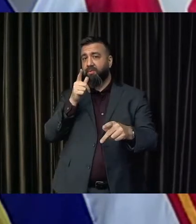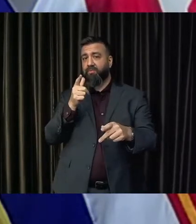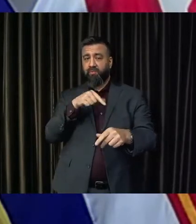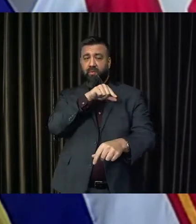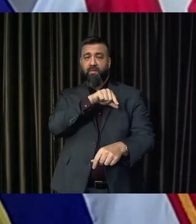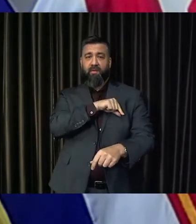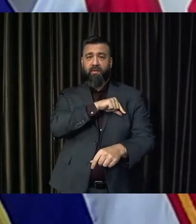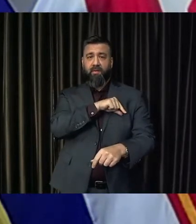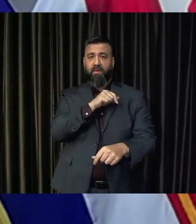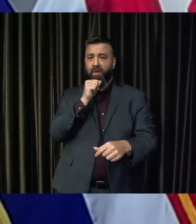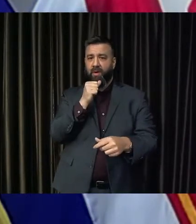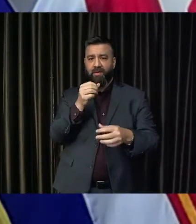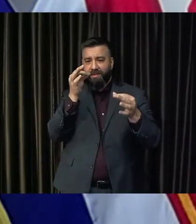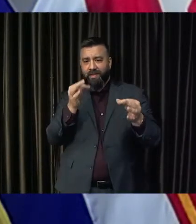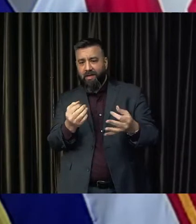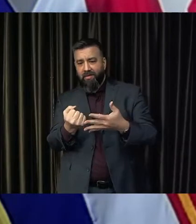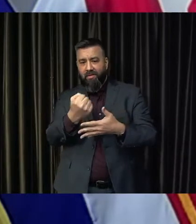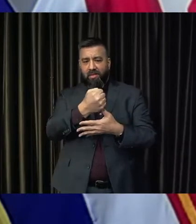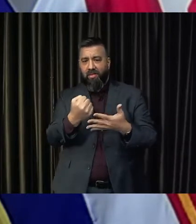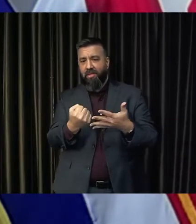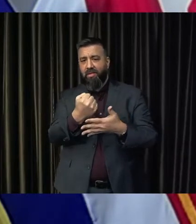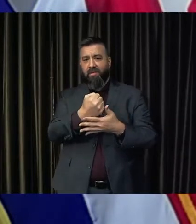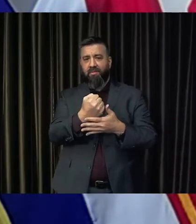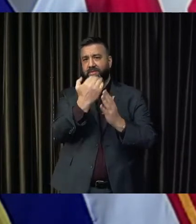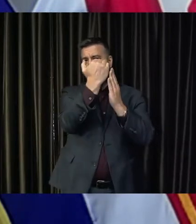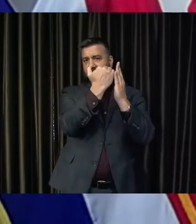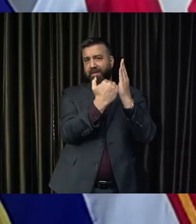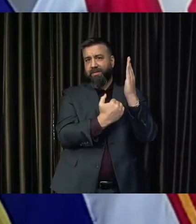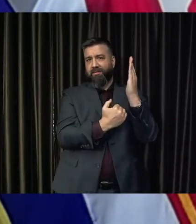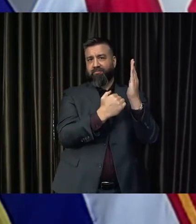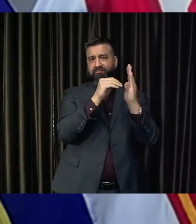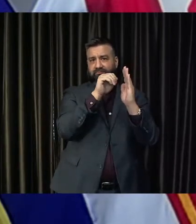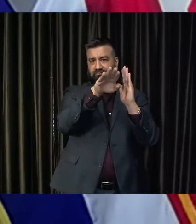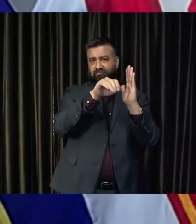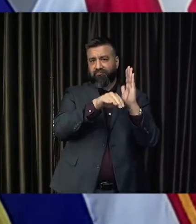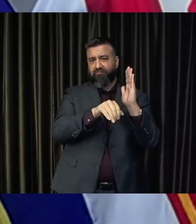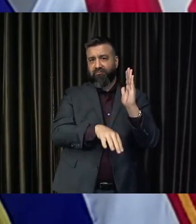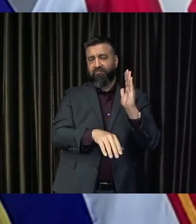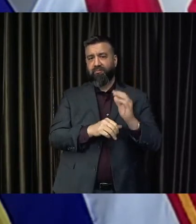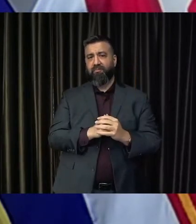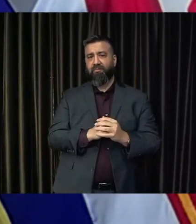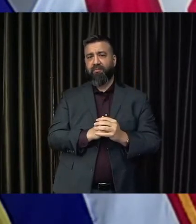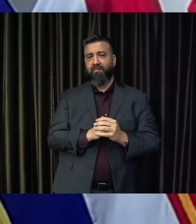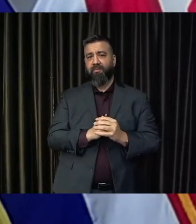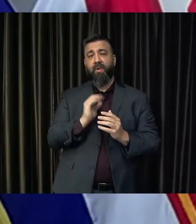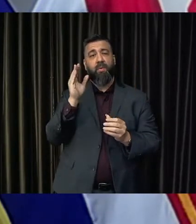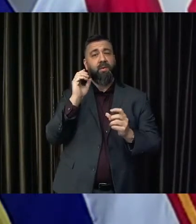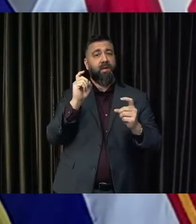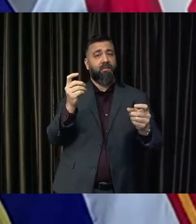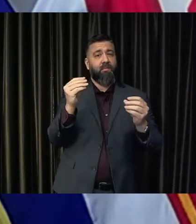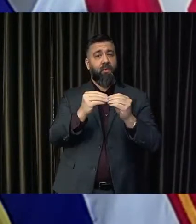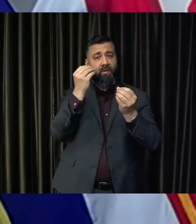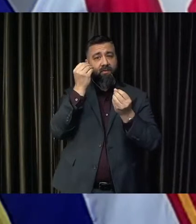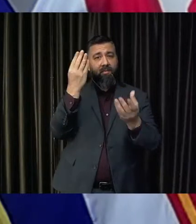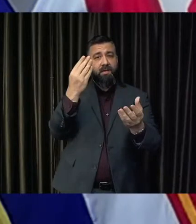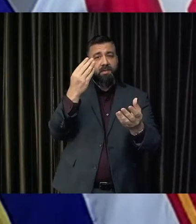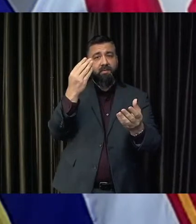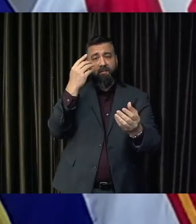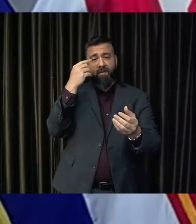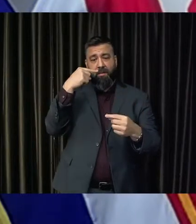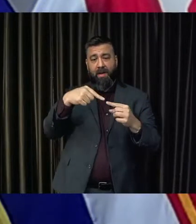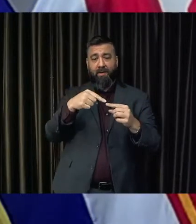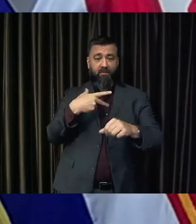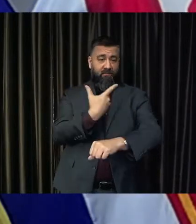prioritize amongst those eligible recipients. We will release more information about this opportunity later this week, and we do encourage